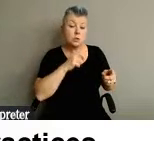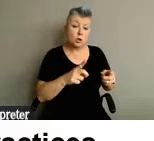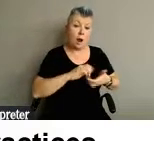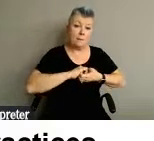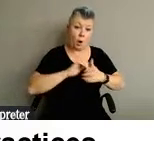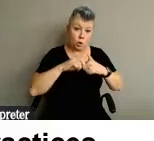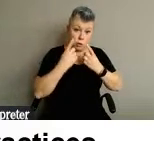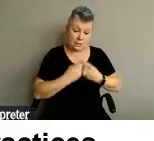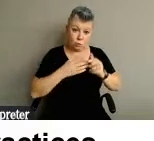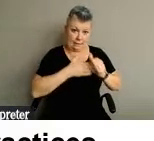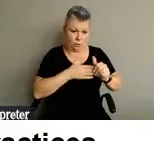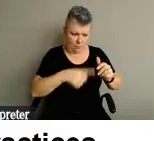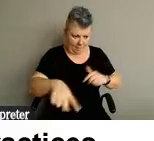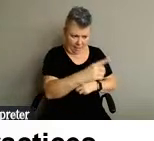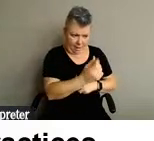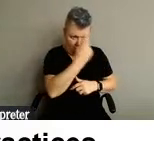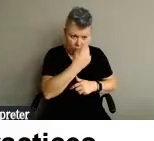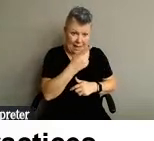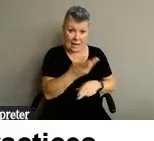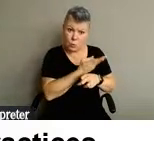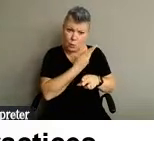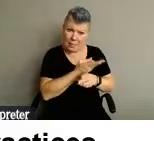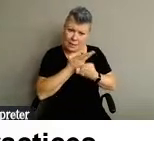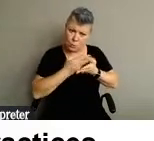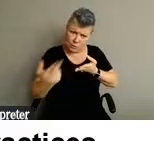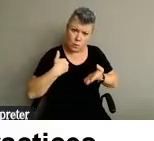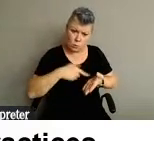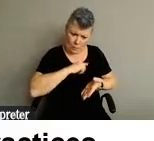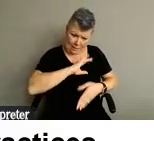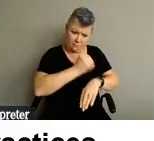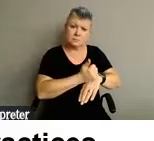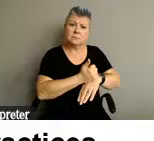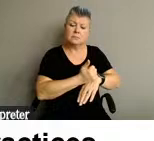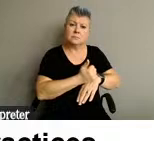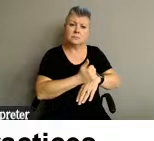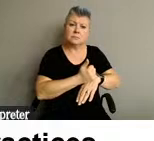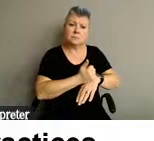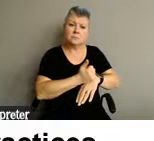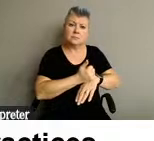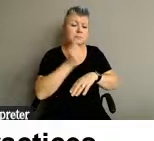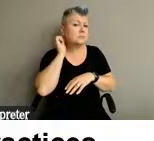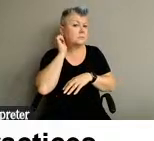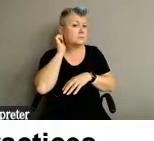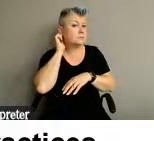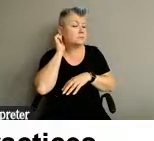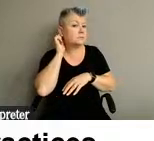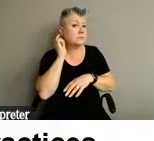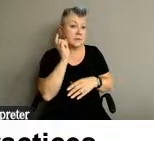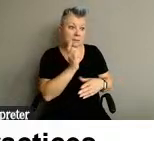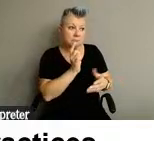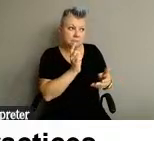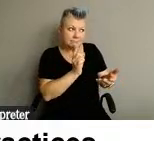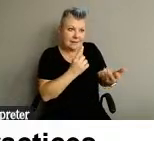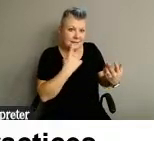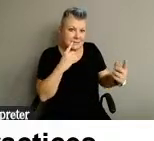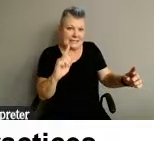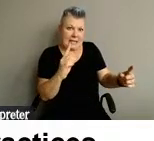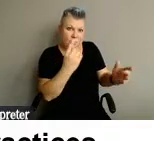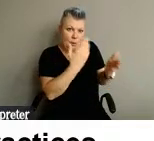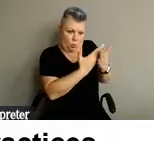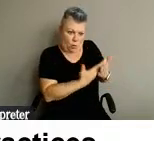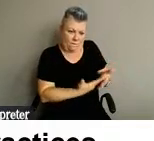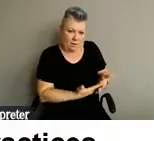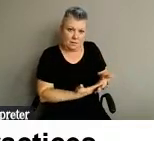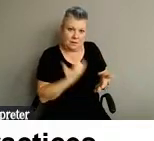leadership understands and they utilize resources that we have in place that has been proven in certain spaces and